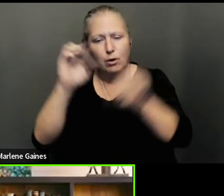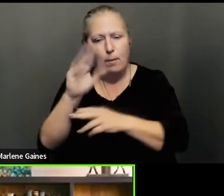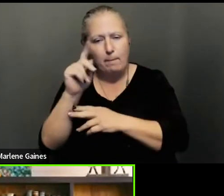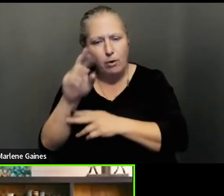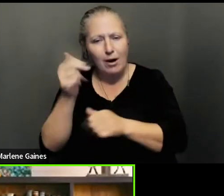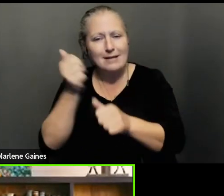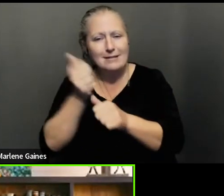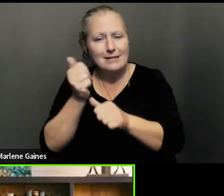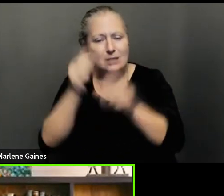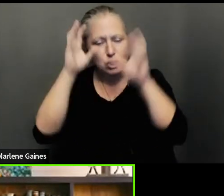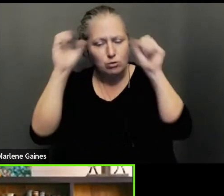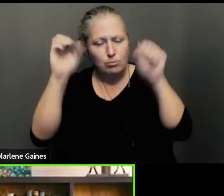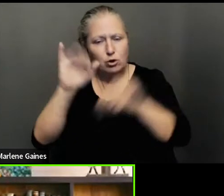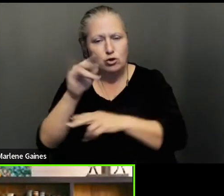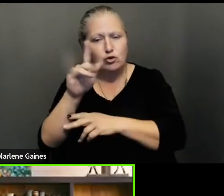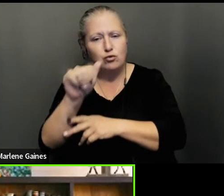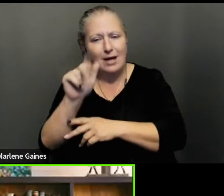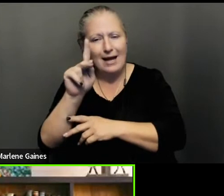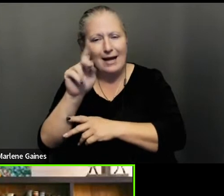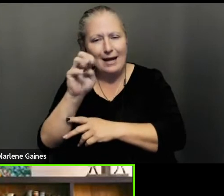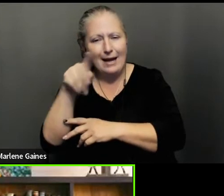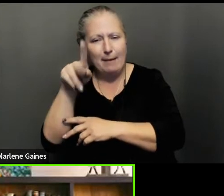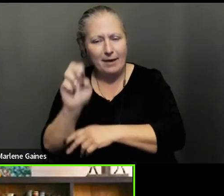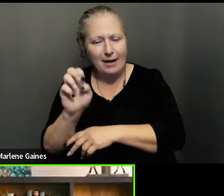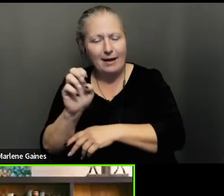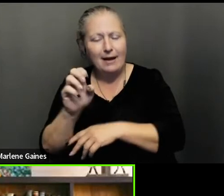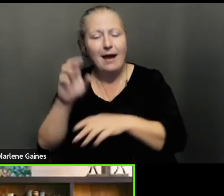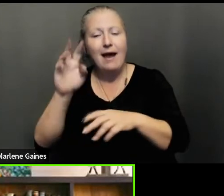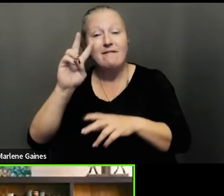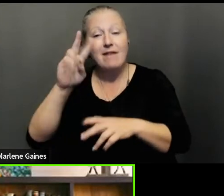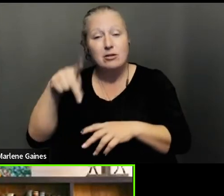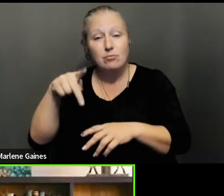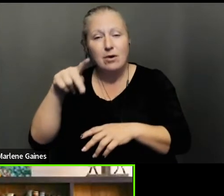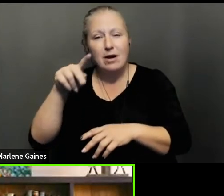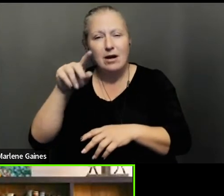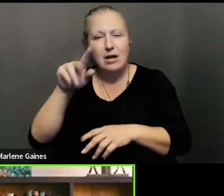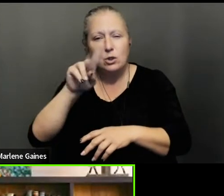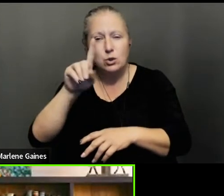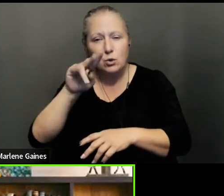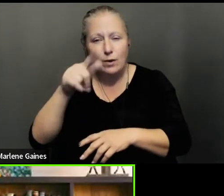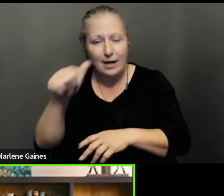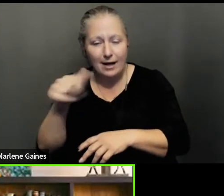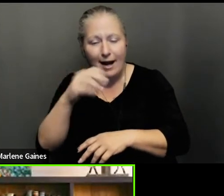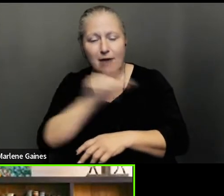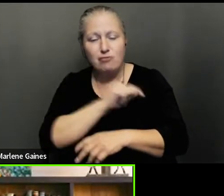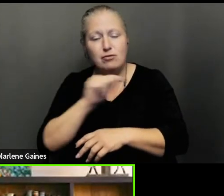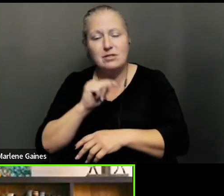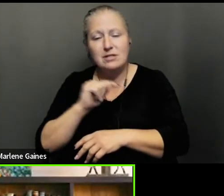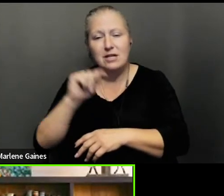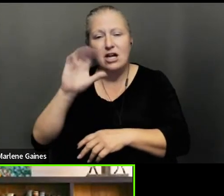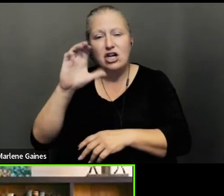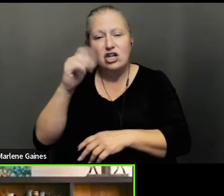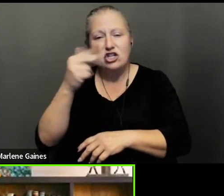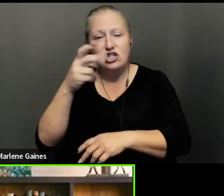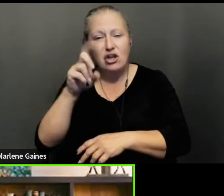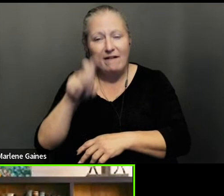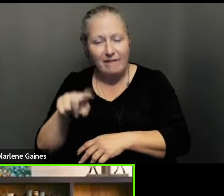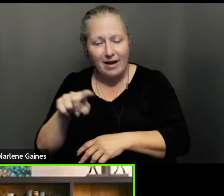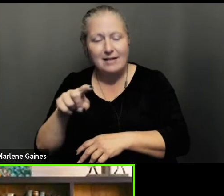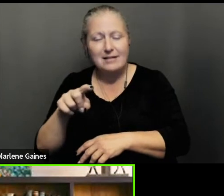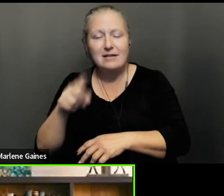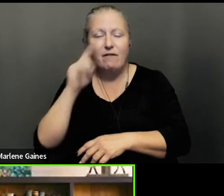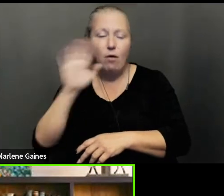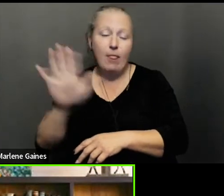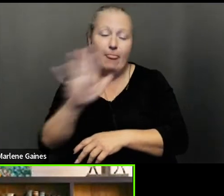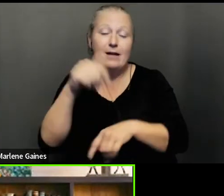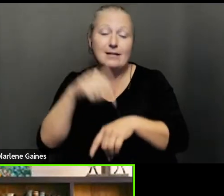Assistant Superintendent Julia Kemke, Vice President Leisha Zuniga, and Trustee Terry Chavez for taking the time to participate